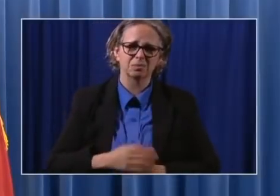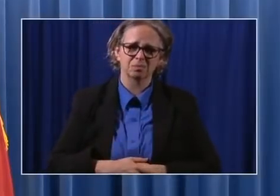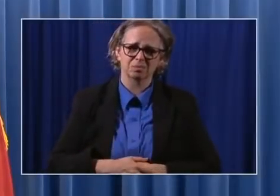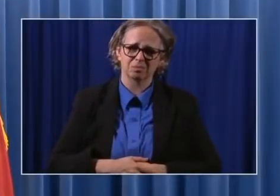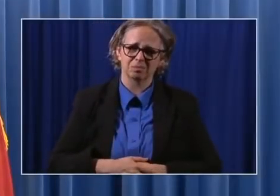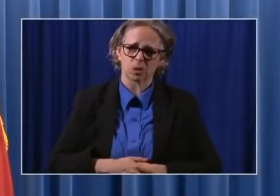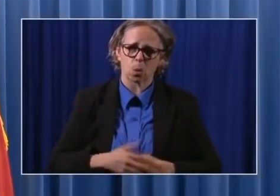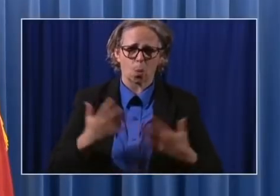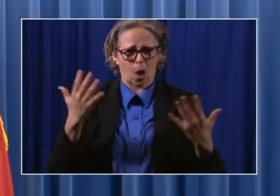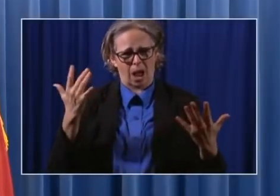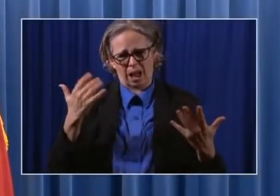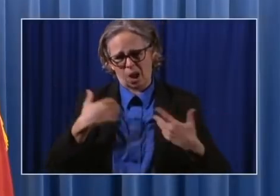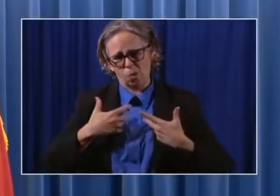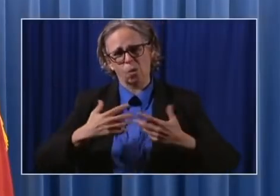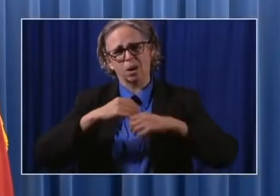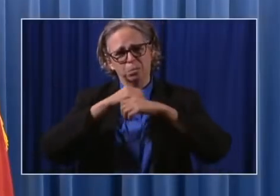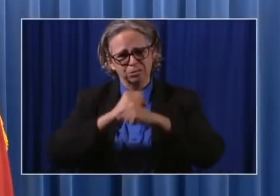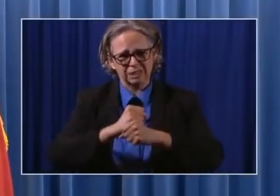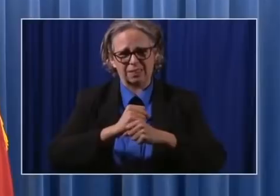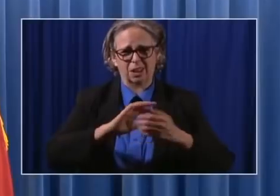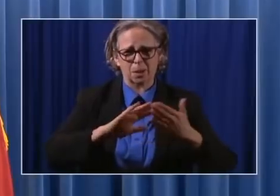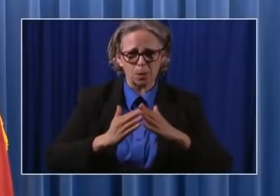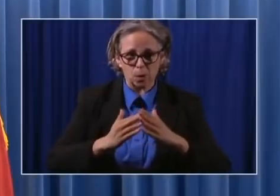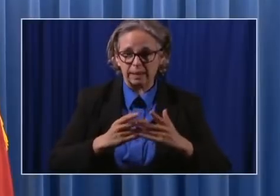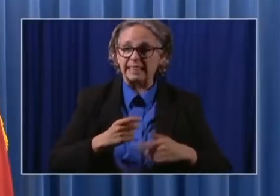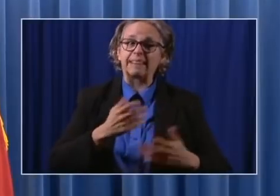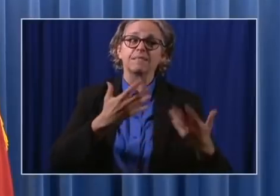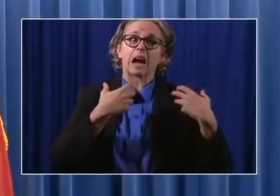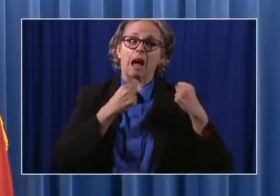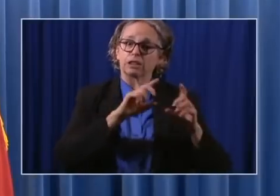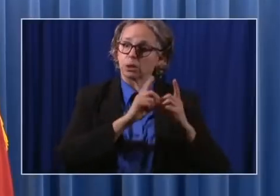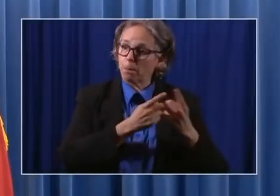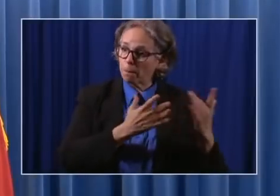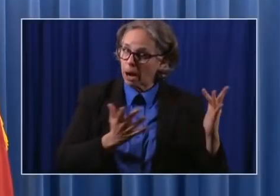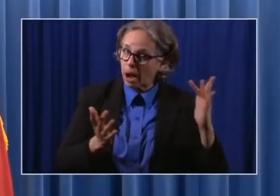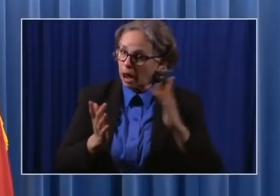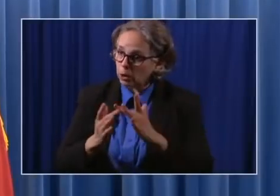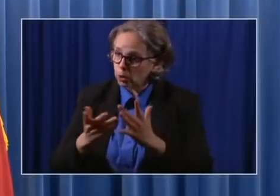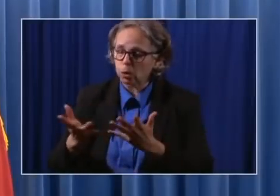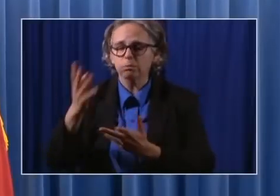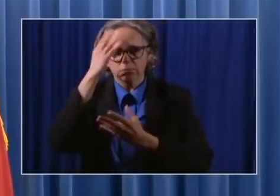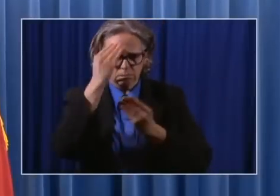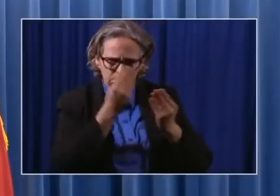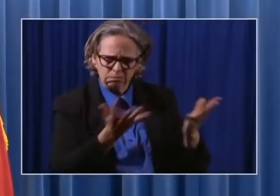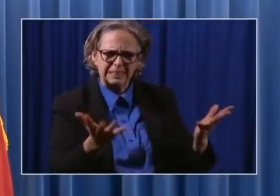when they contact you, please cooperate. Give them the information that they need.